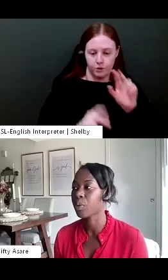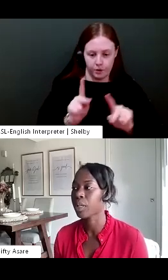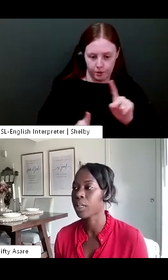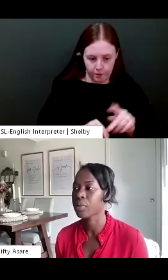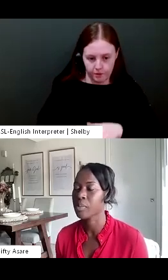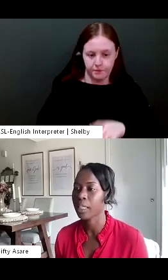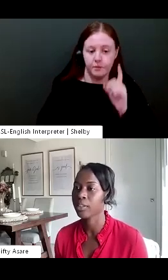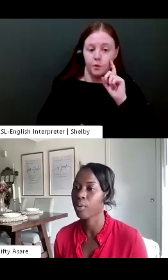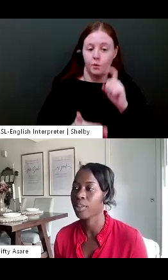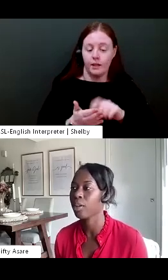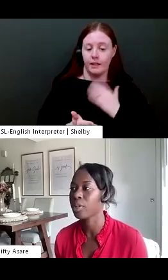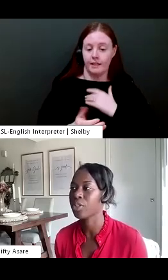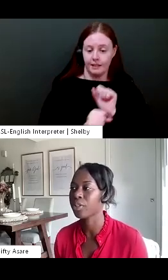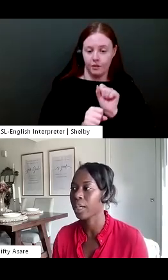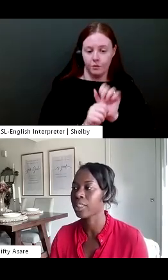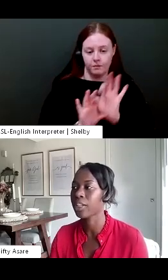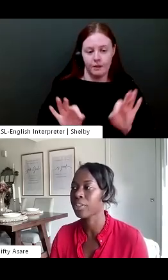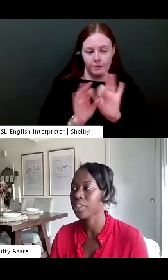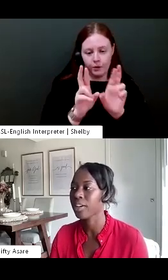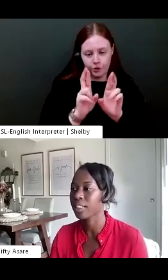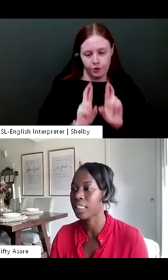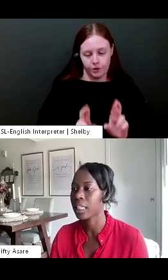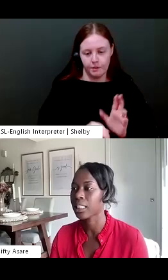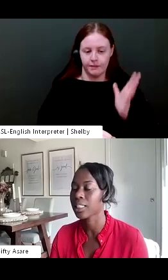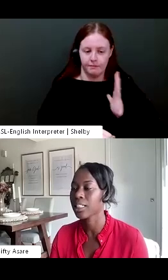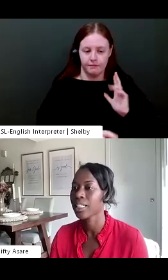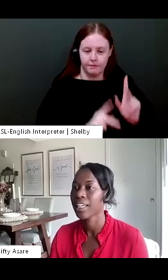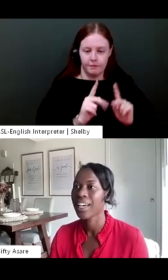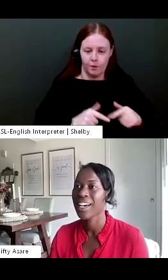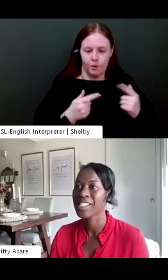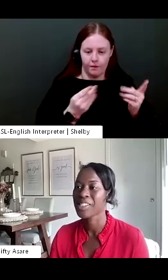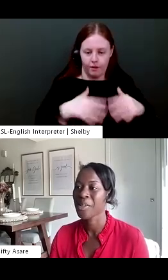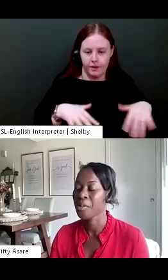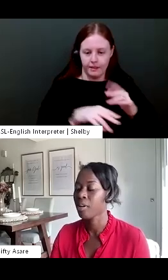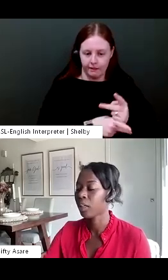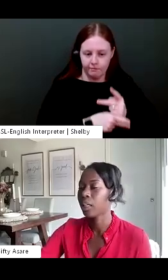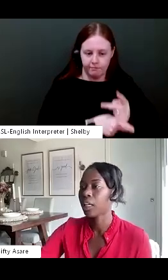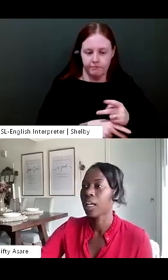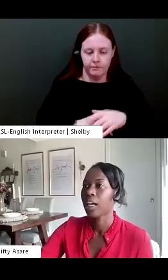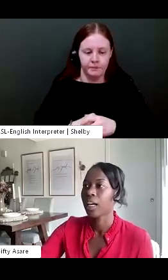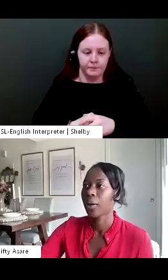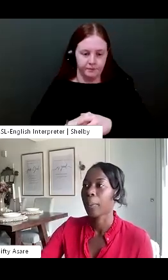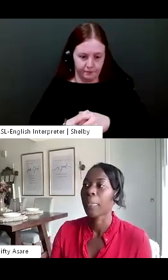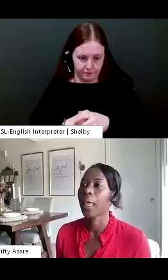must be rooted in respect for the original caretakers of this land. So